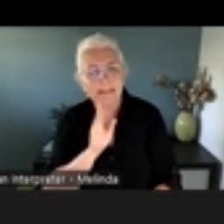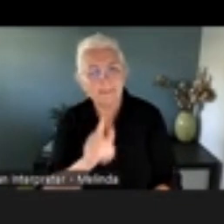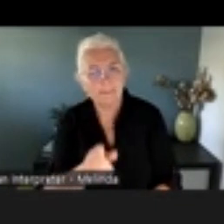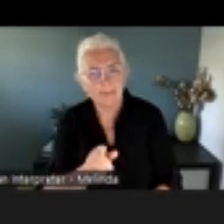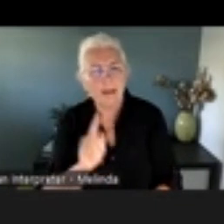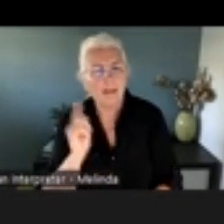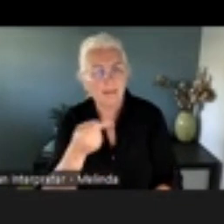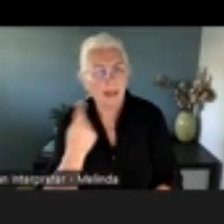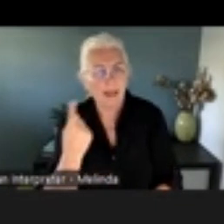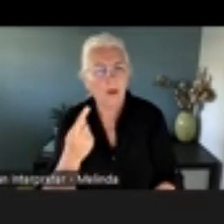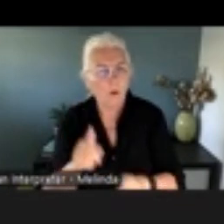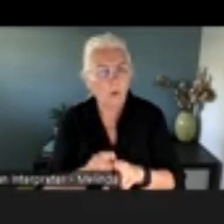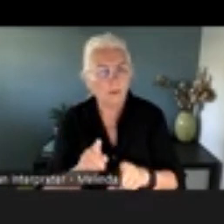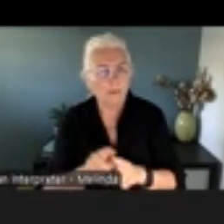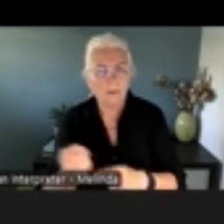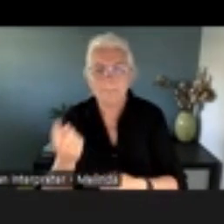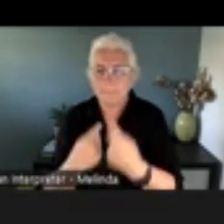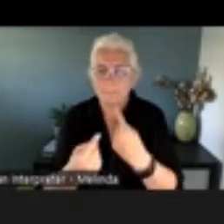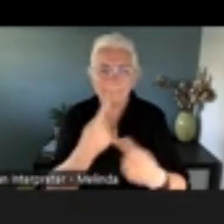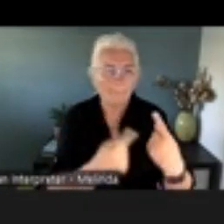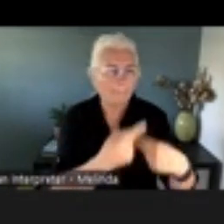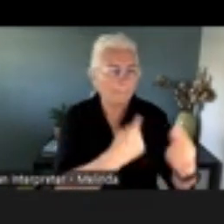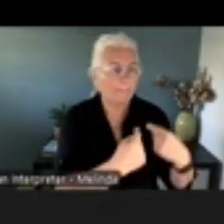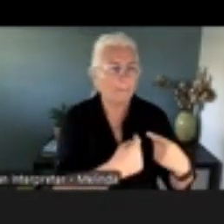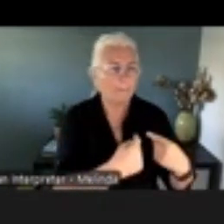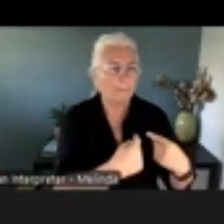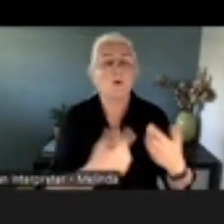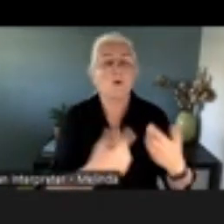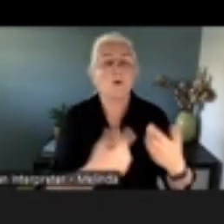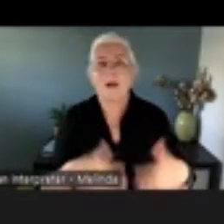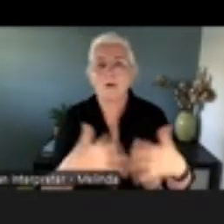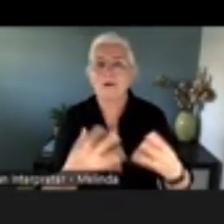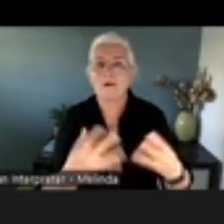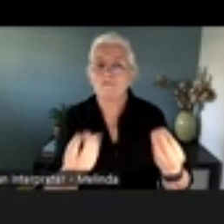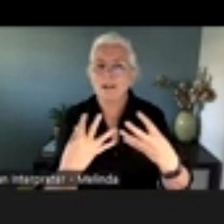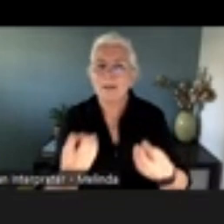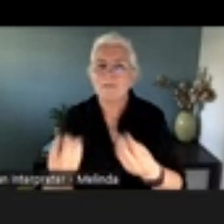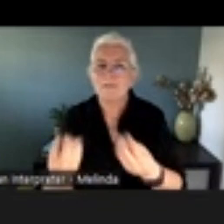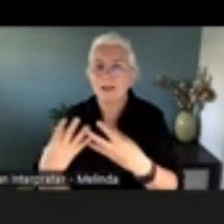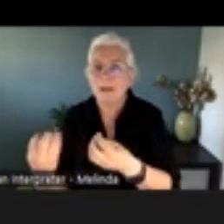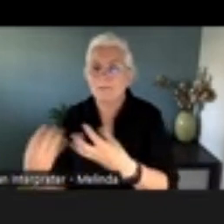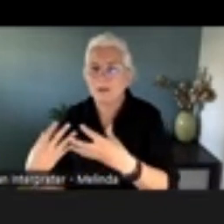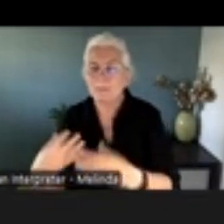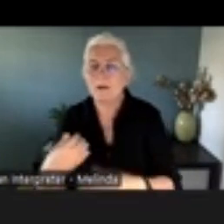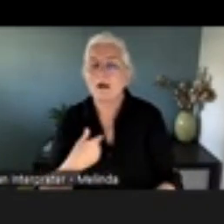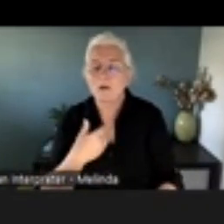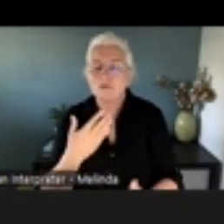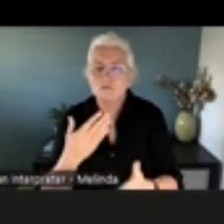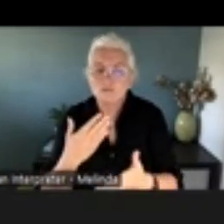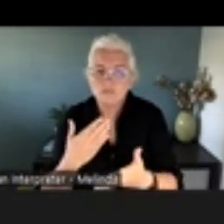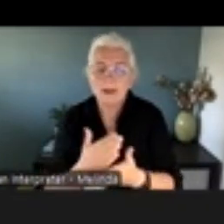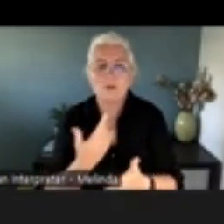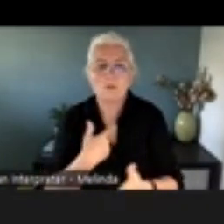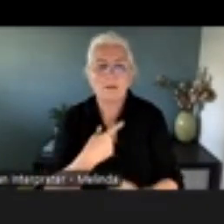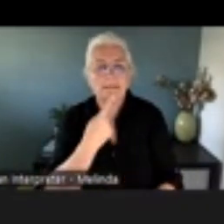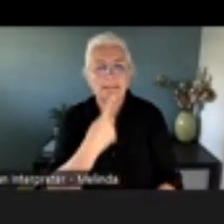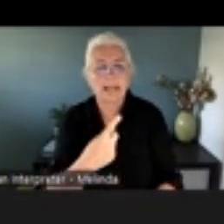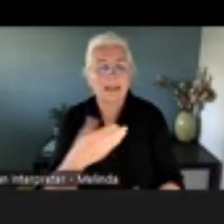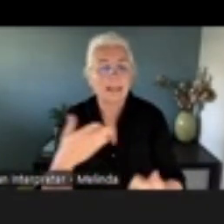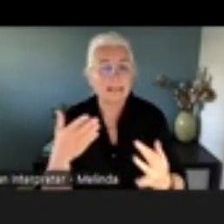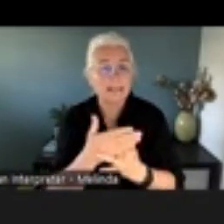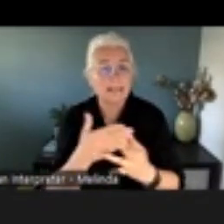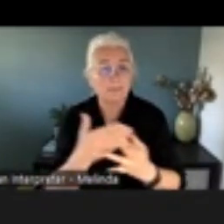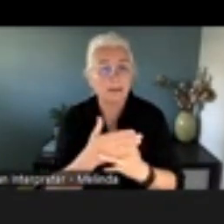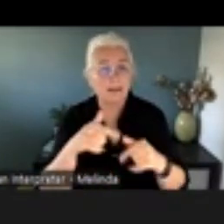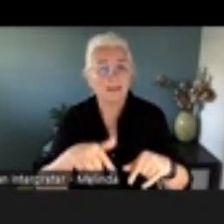they have given me and the team invaluable feedback. And I want to really highlight that the accessibility of